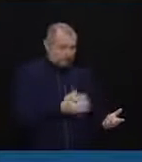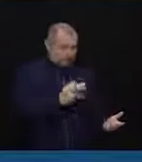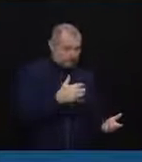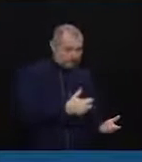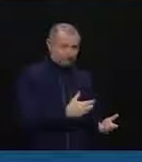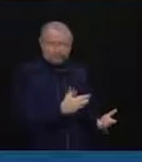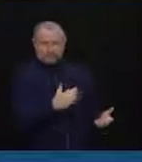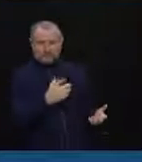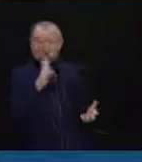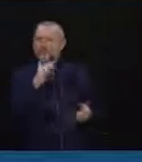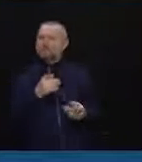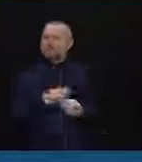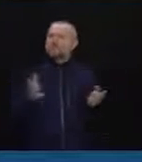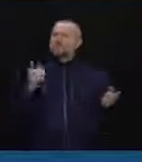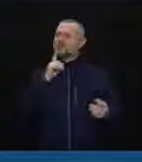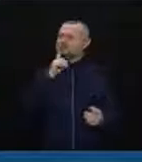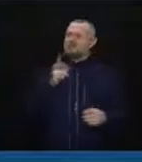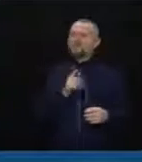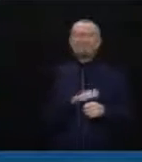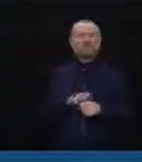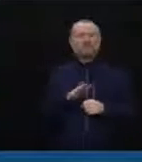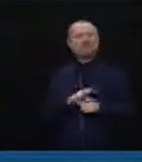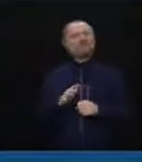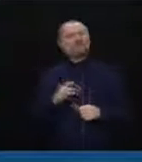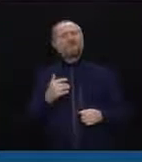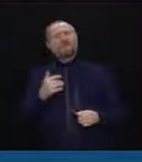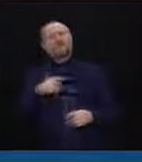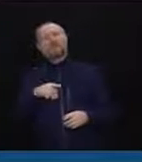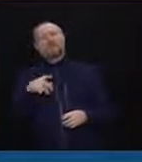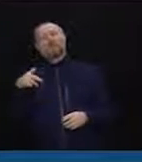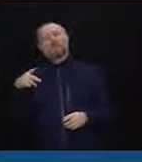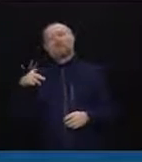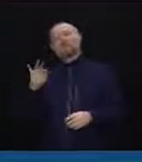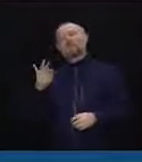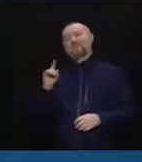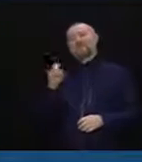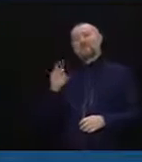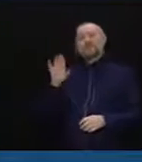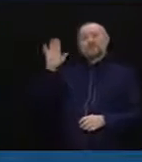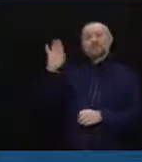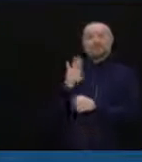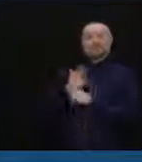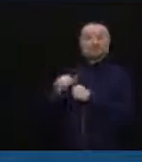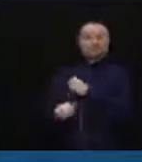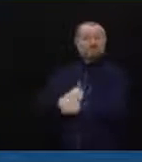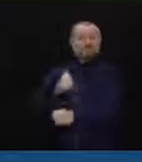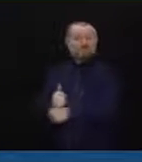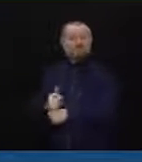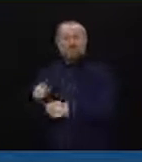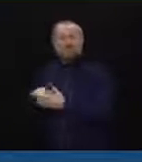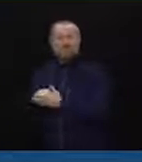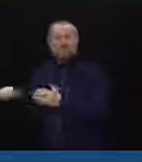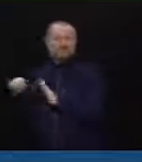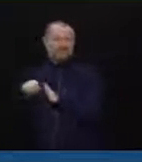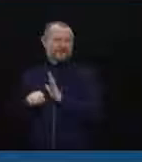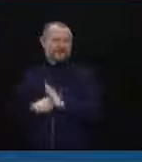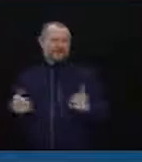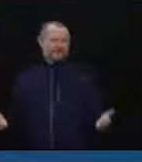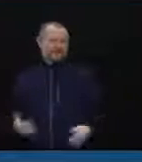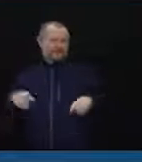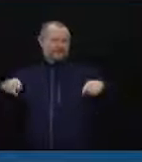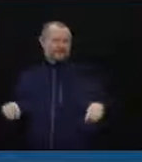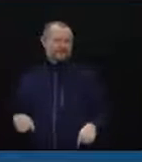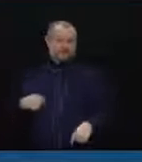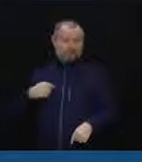knows they're a New York State business. Every time they're doing anything, I'm saying, okay, I know you have to take care of your federal government obligations, but as soon as